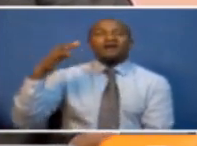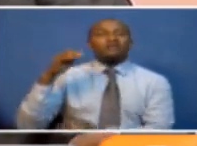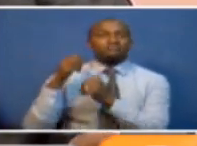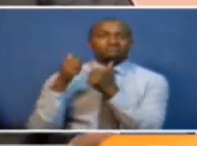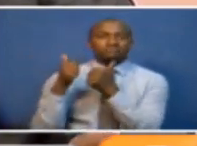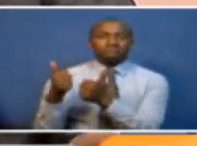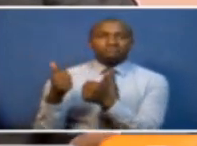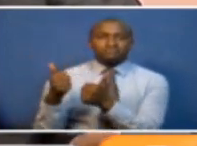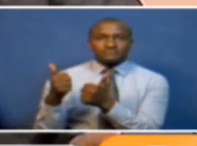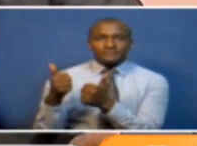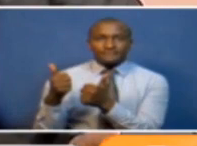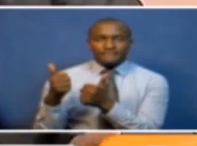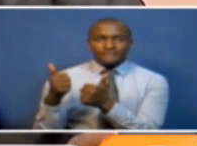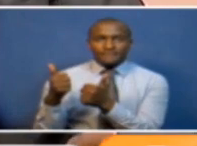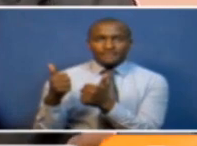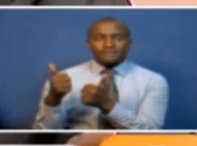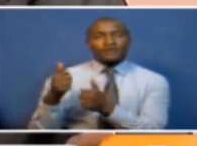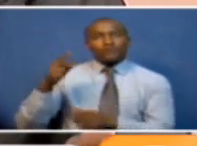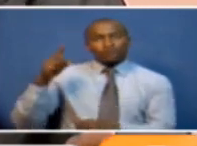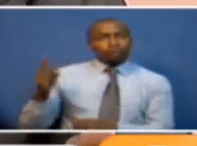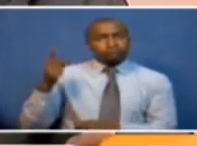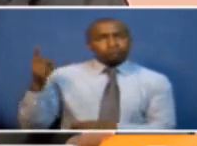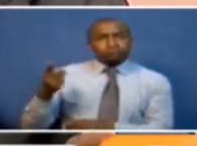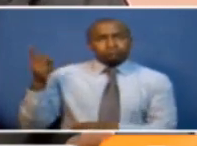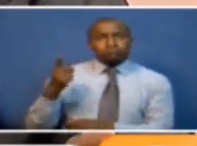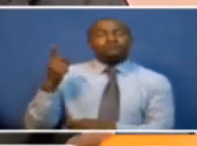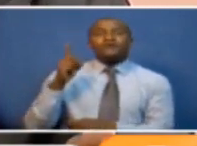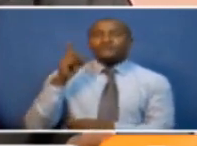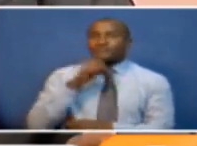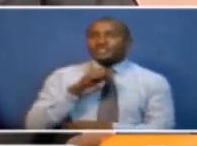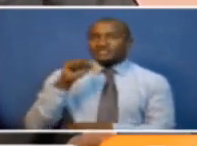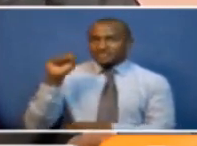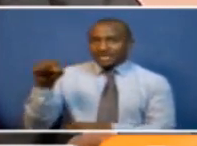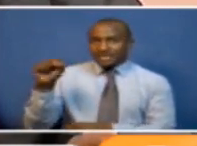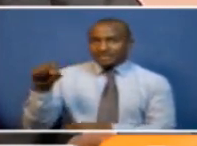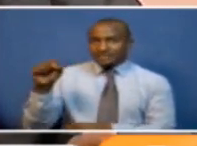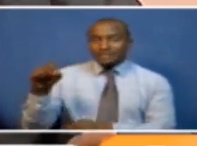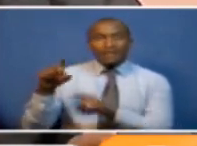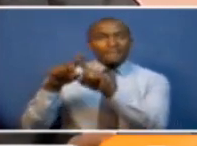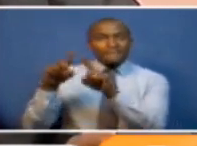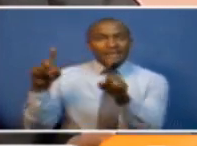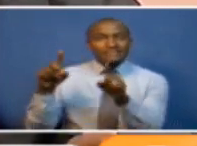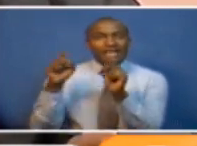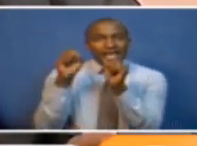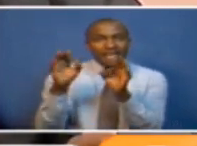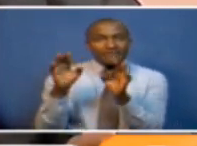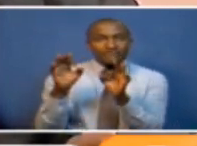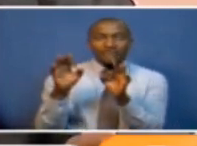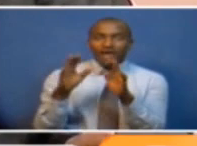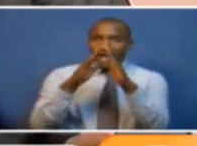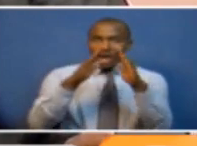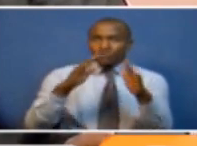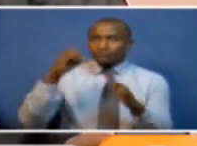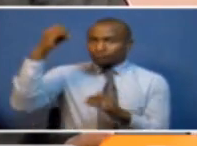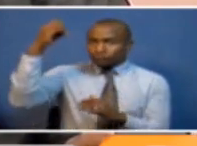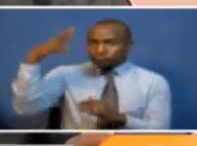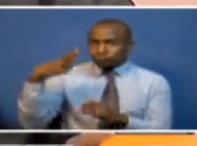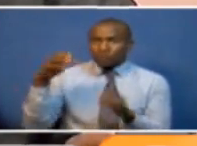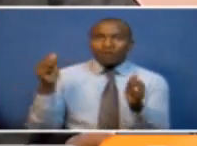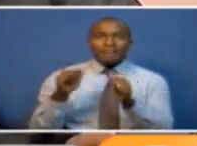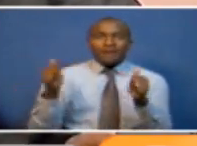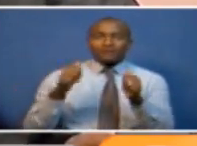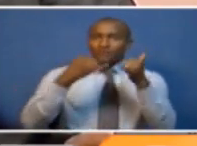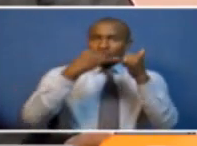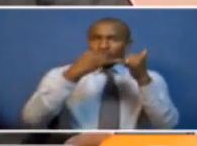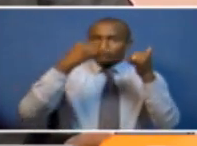Yes? Yeah. The turbines may have been completed, but until the transmission line is also in place so that